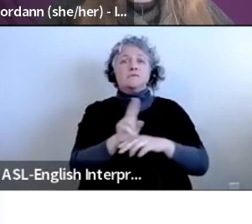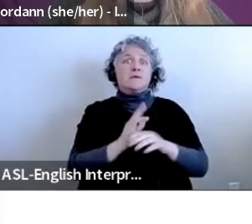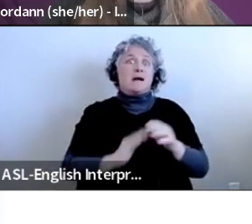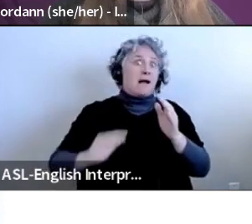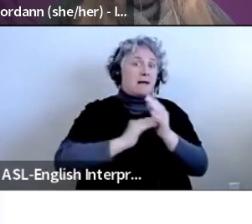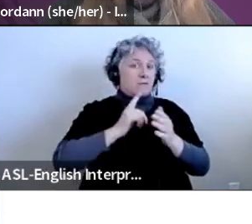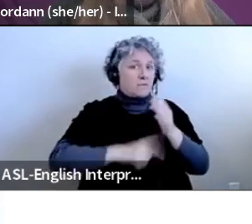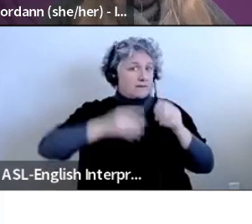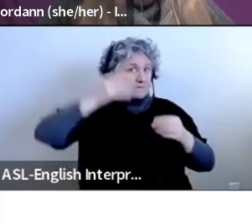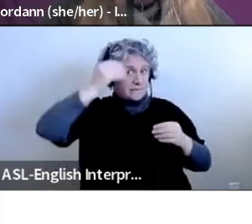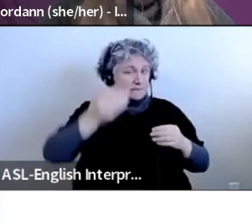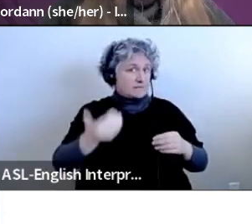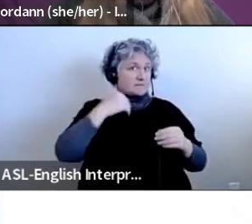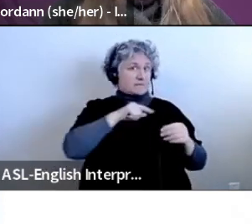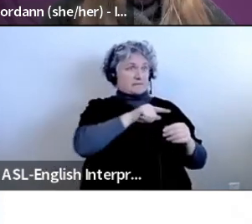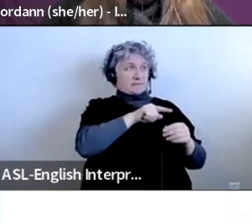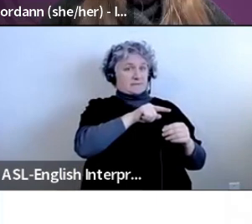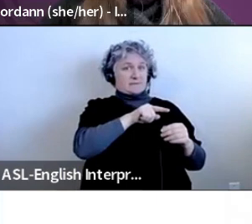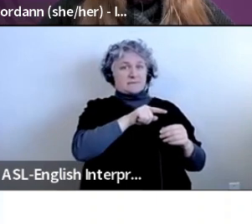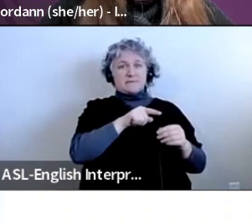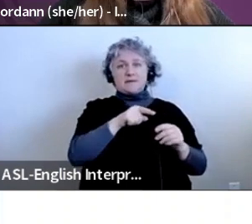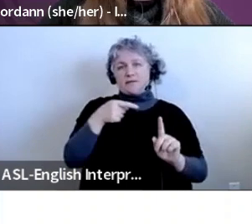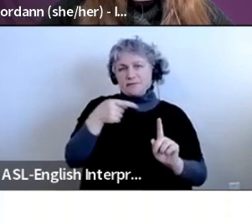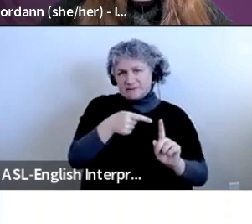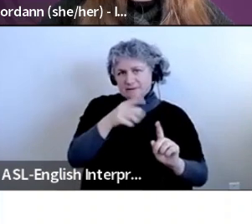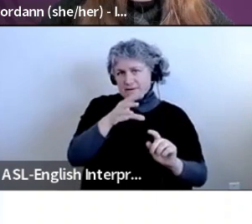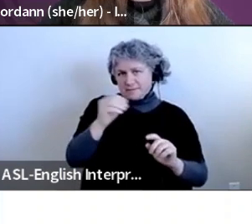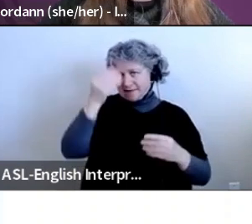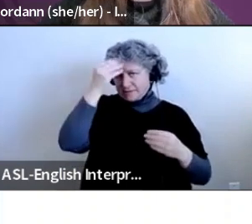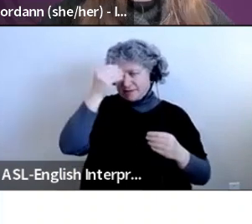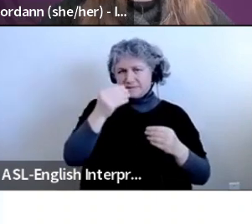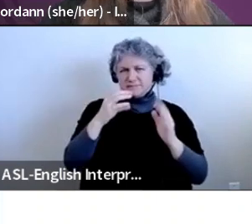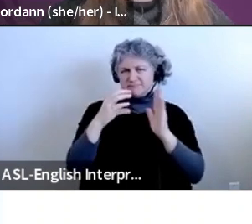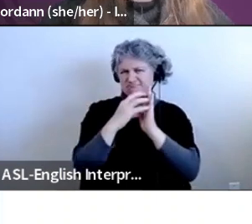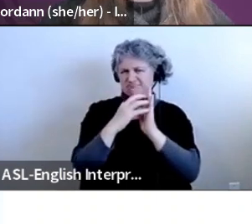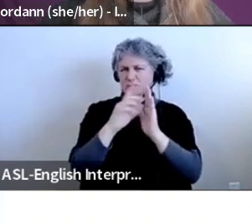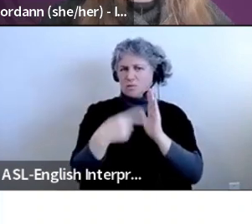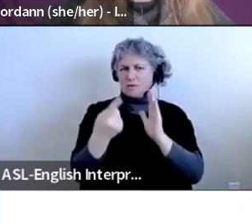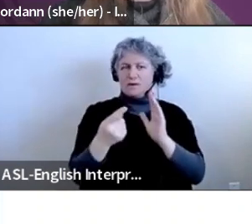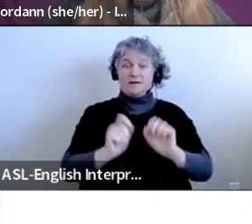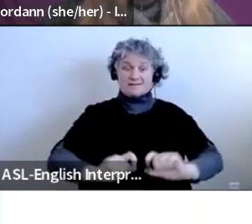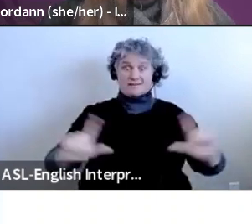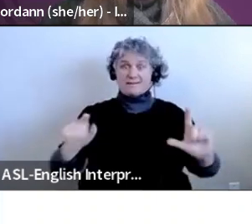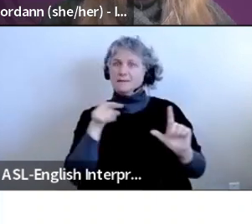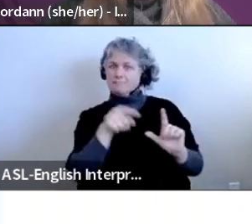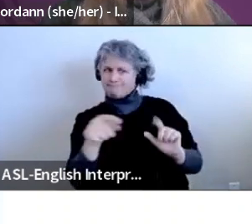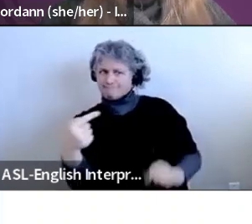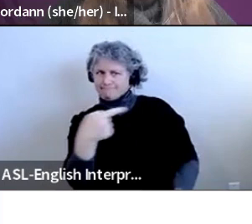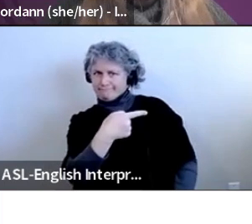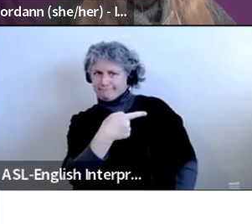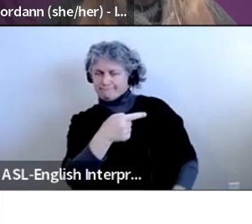you inputted only on this company information section. So here's the prompt that will pop up.